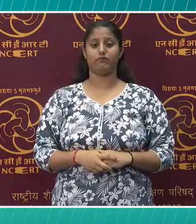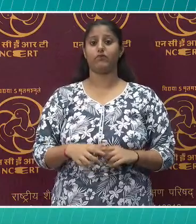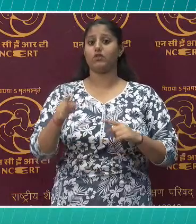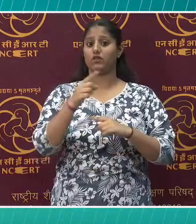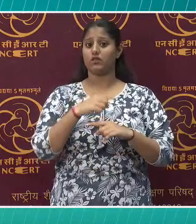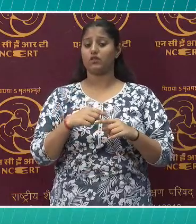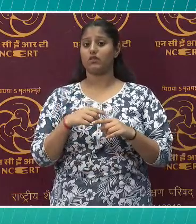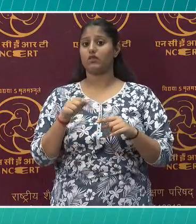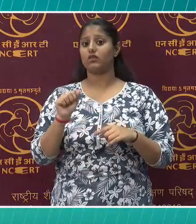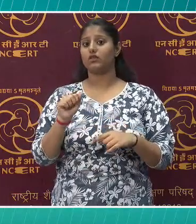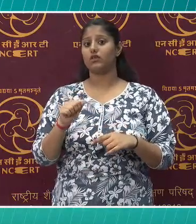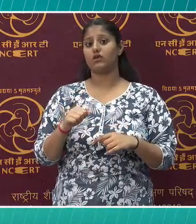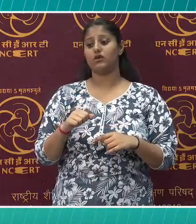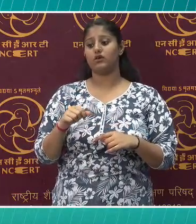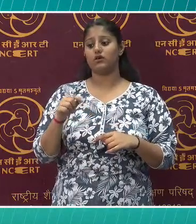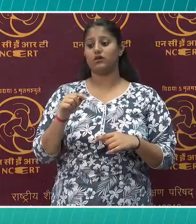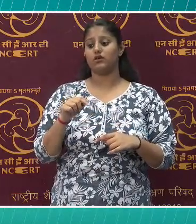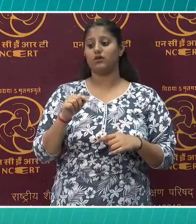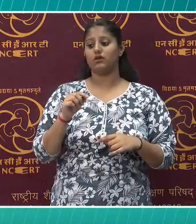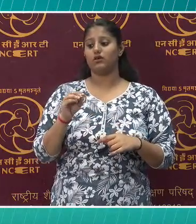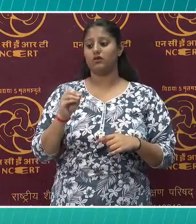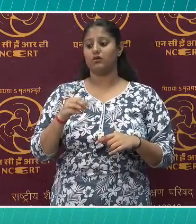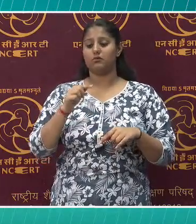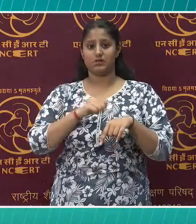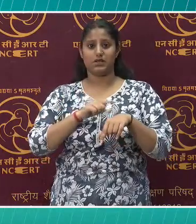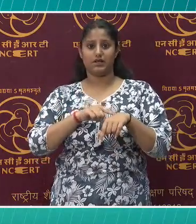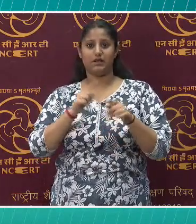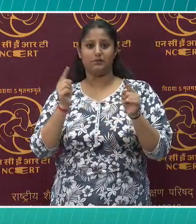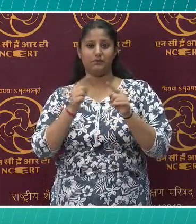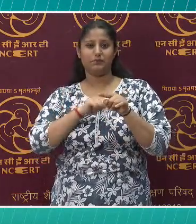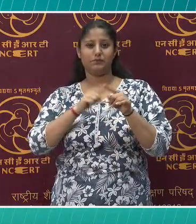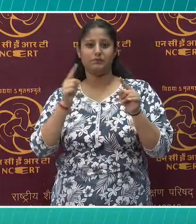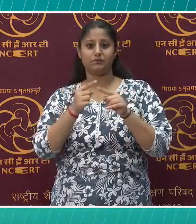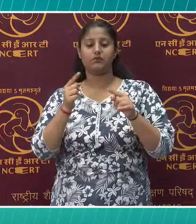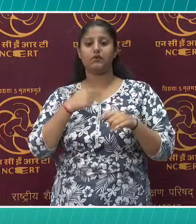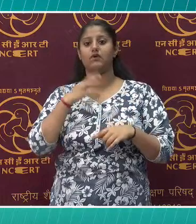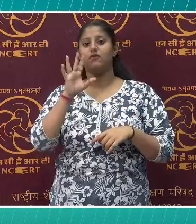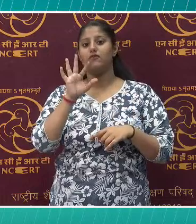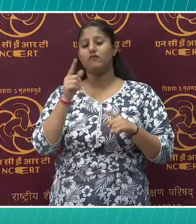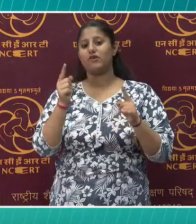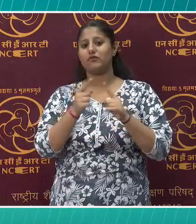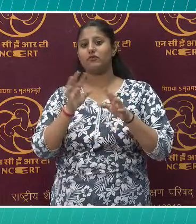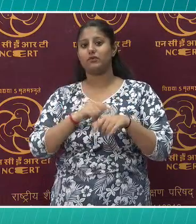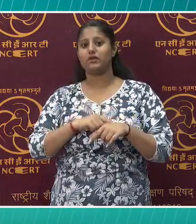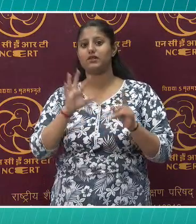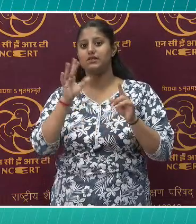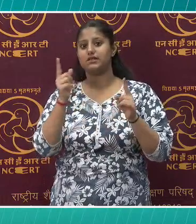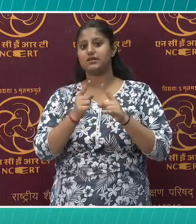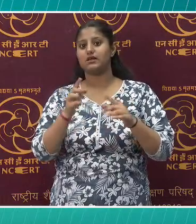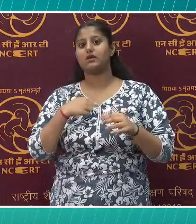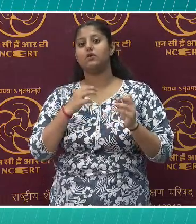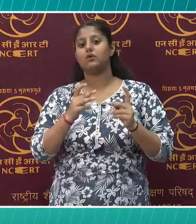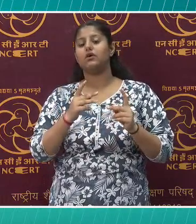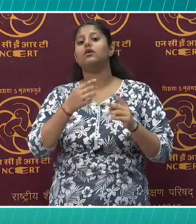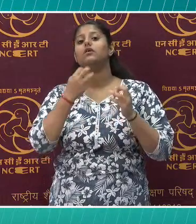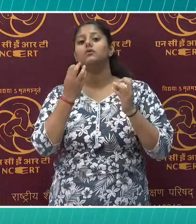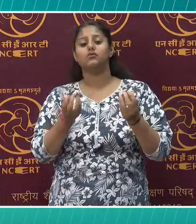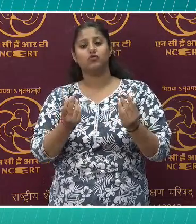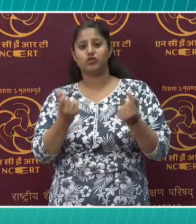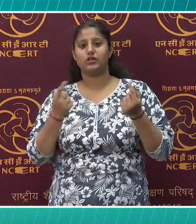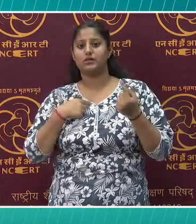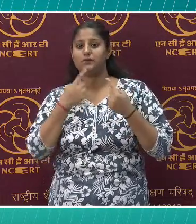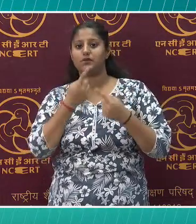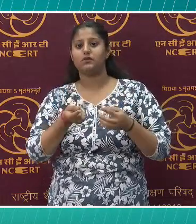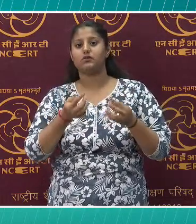Ma'am, we have a paucity of time. We just have 5 more minutes, so if we could move on to dance and theatre quickly. yes, as I'll well. just quickly go